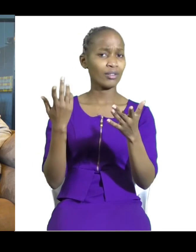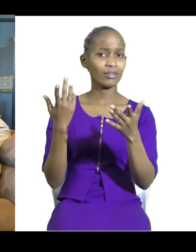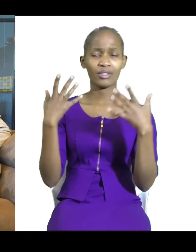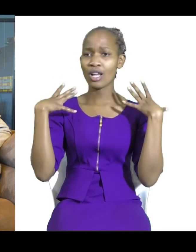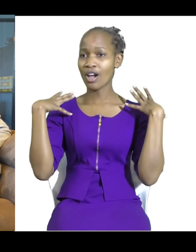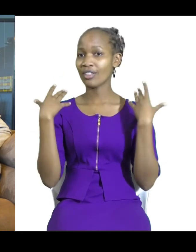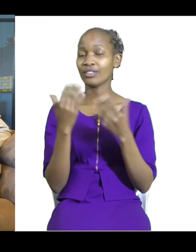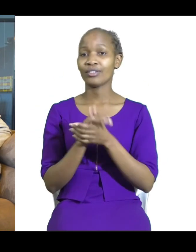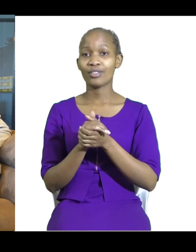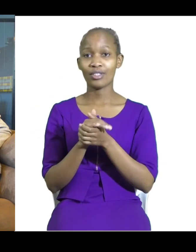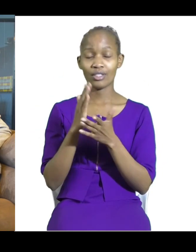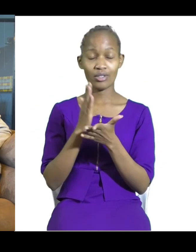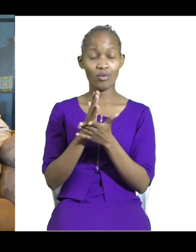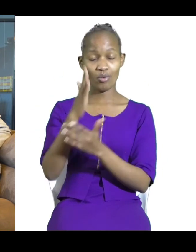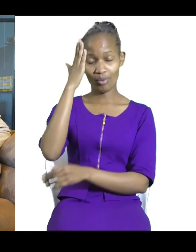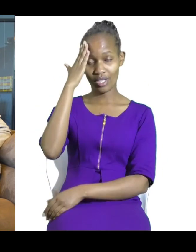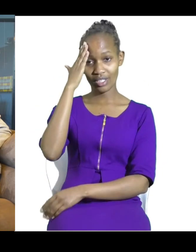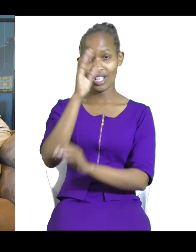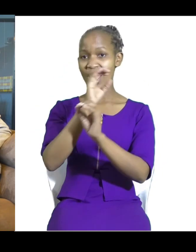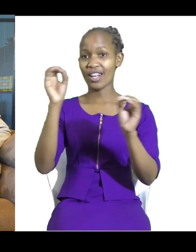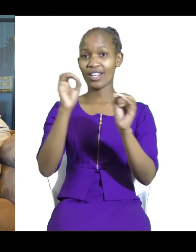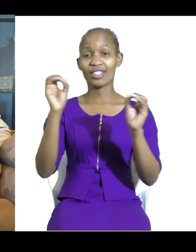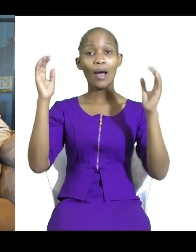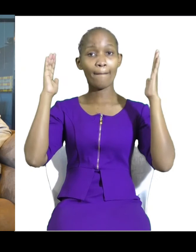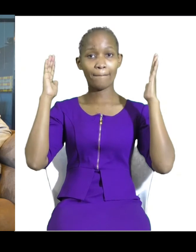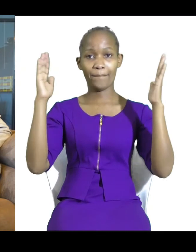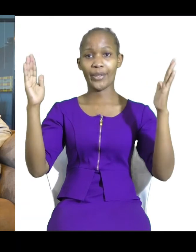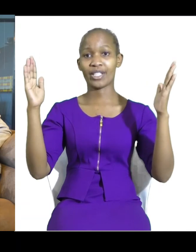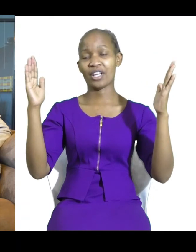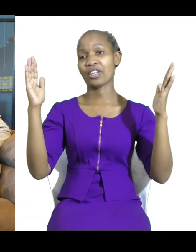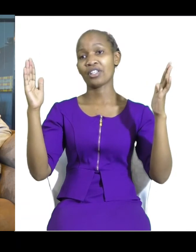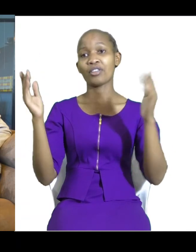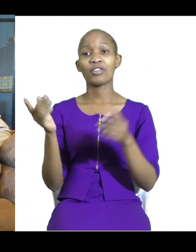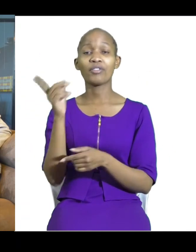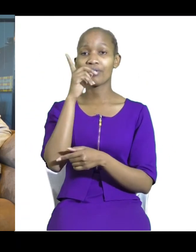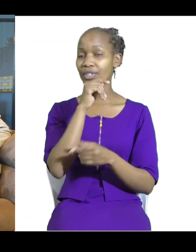practical standpoint, look, we know like nothing this big is accomplished